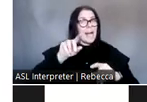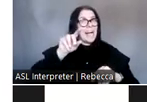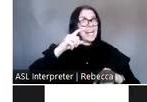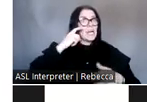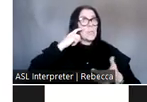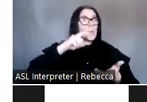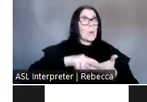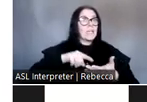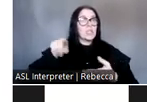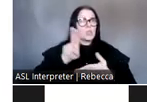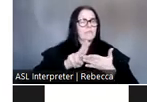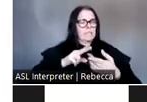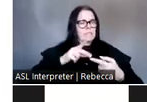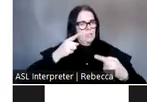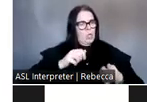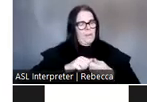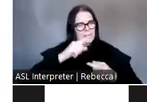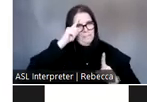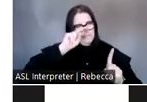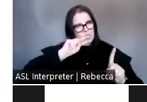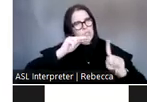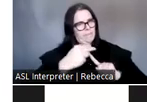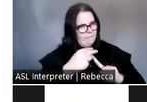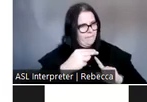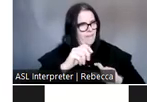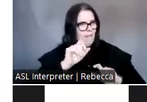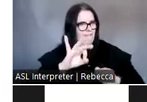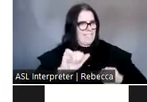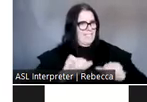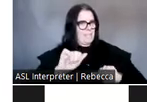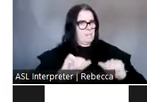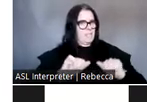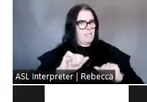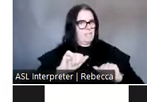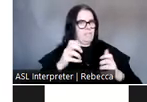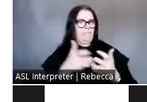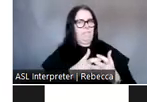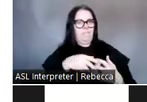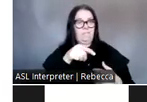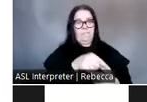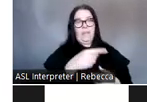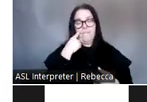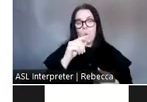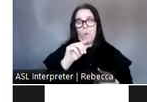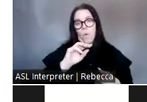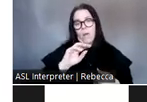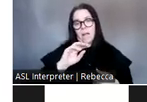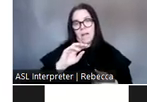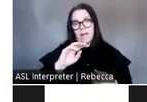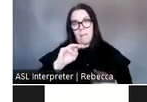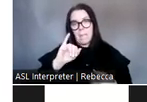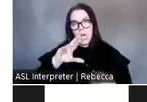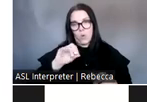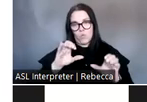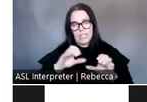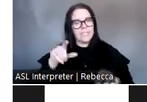university sector to look at the type of assessment and competency-based assessment that's needed in assessing